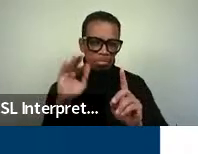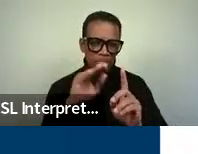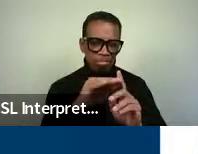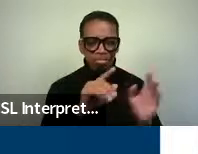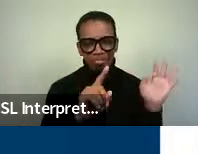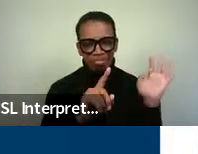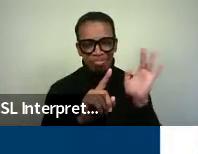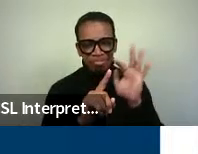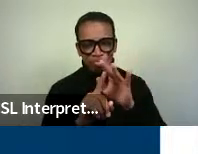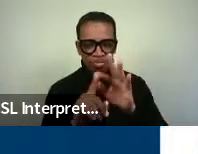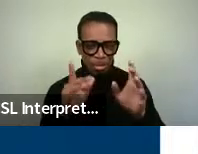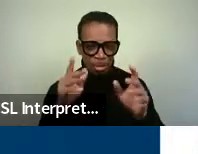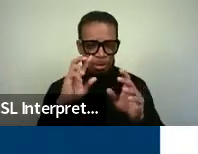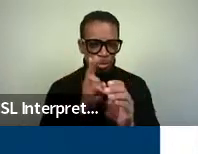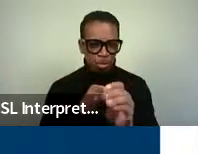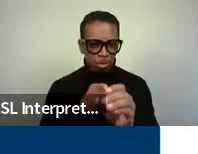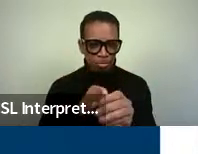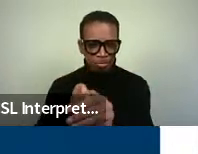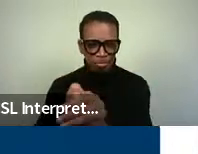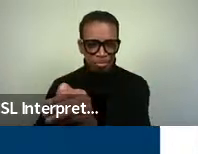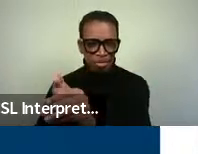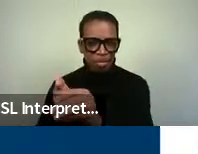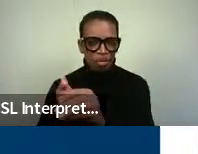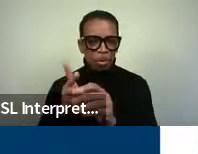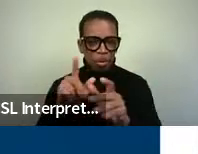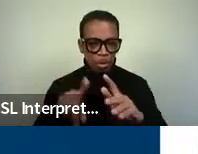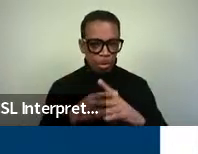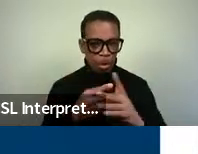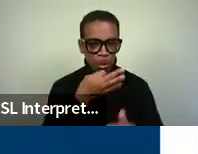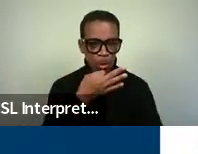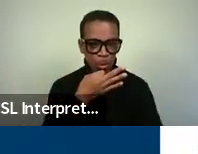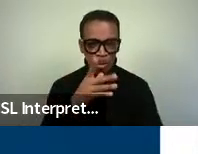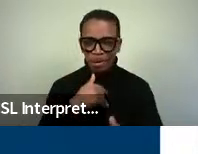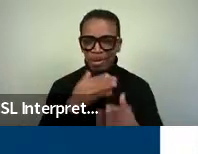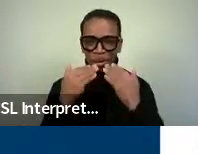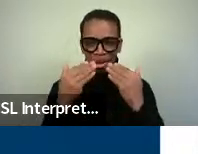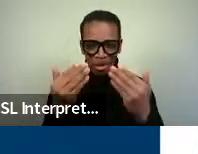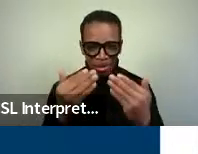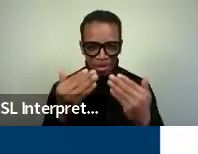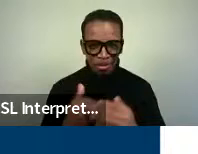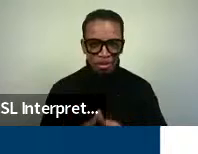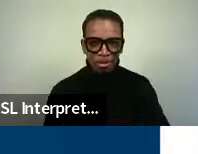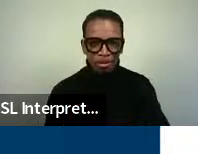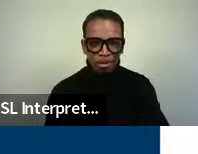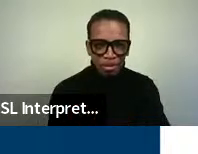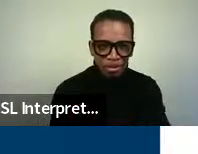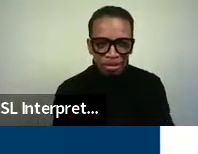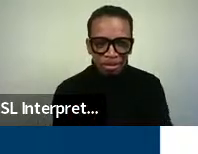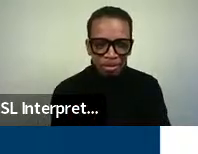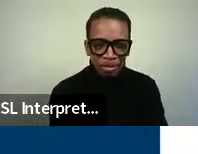webinar, and we will be starting momentarily. So thank you.